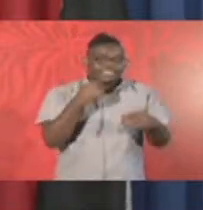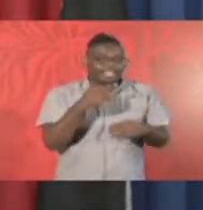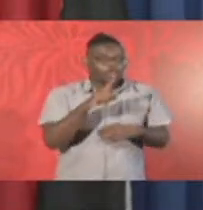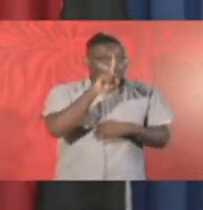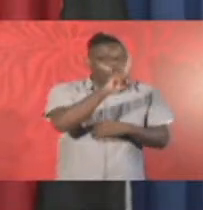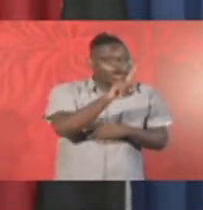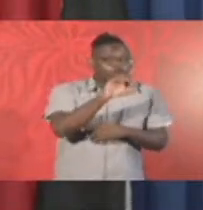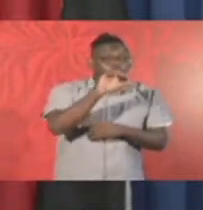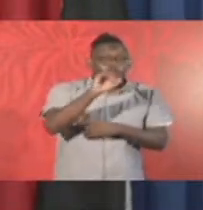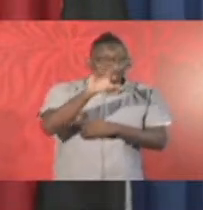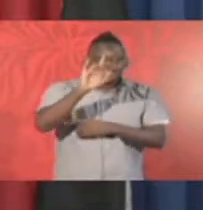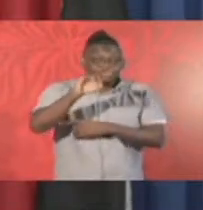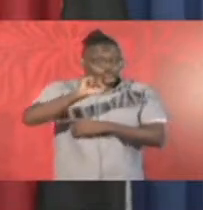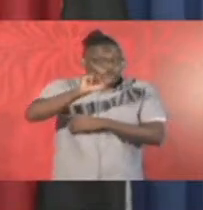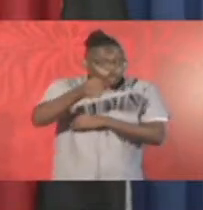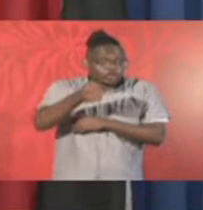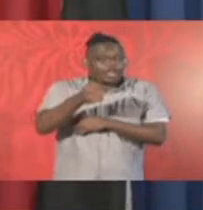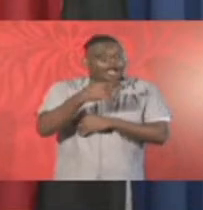in this country.